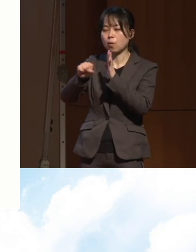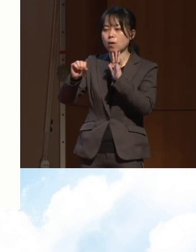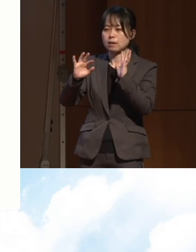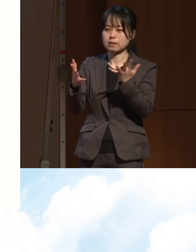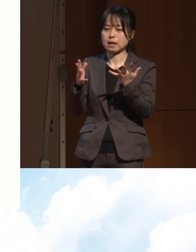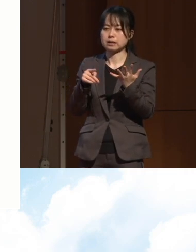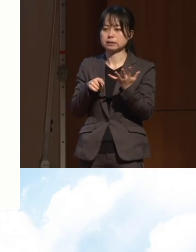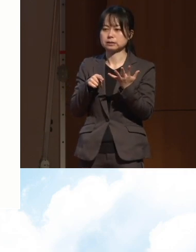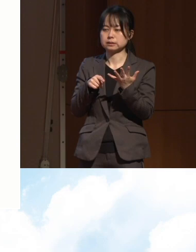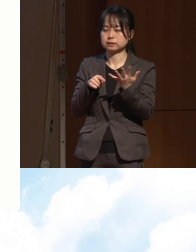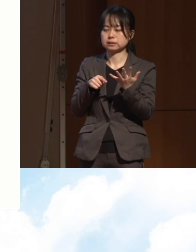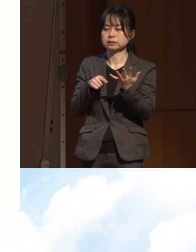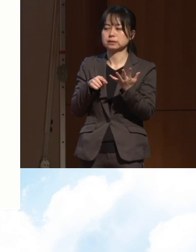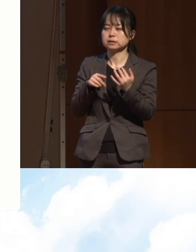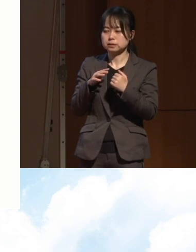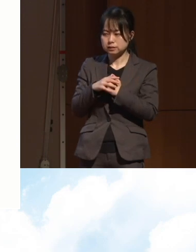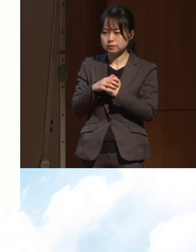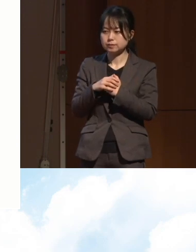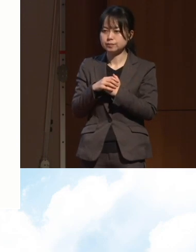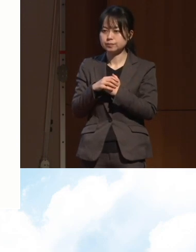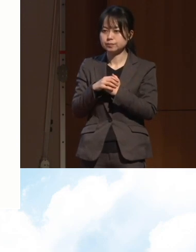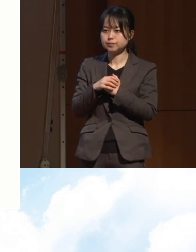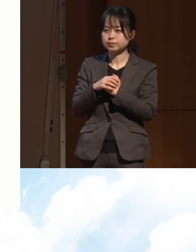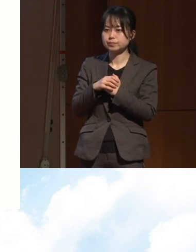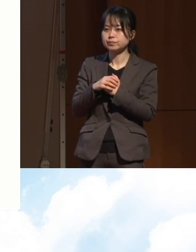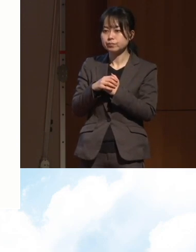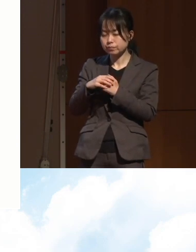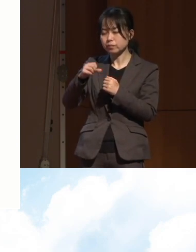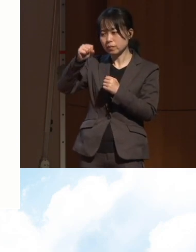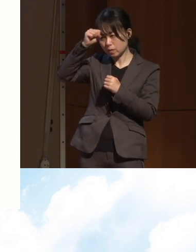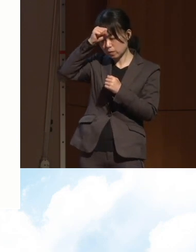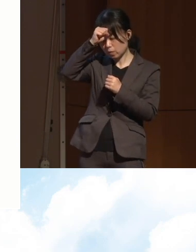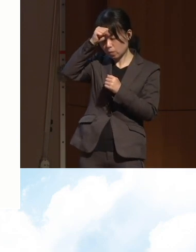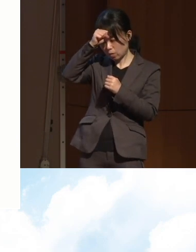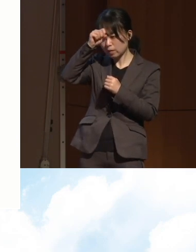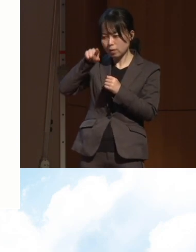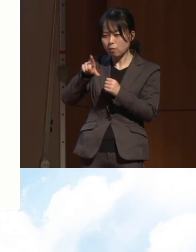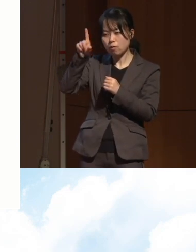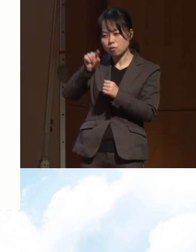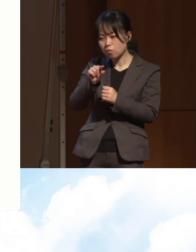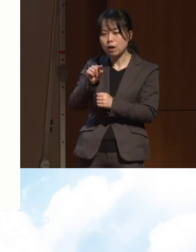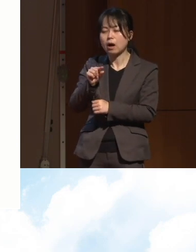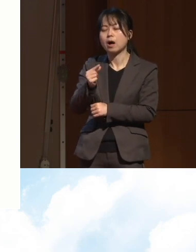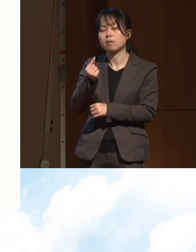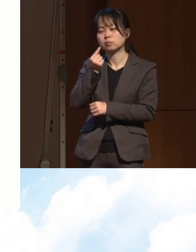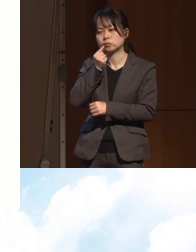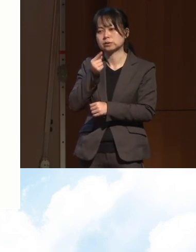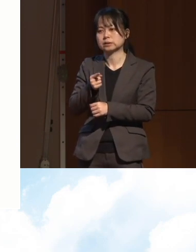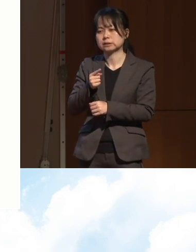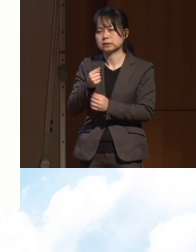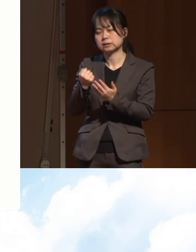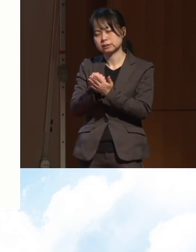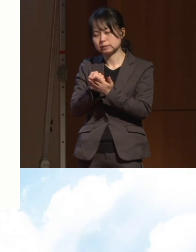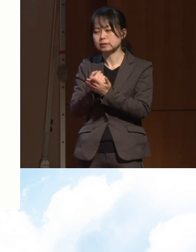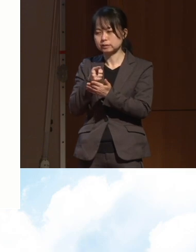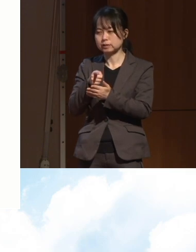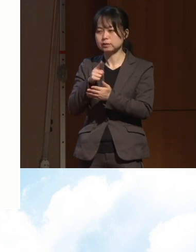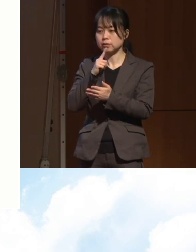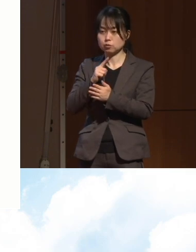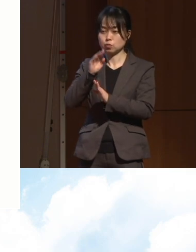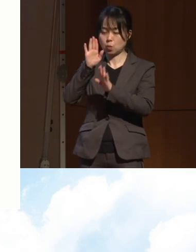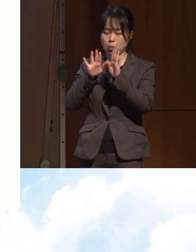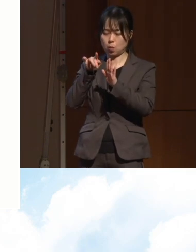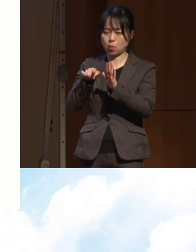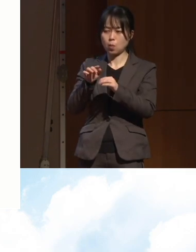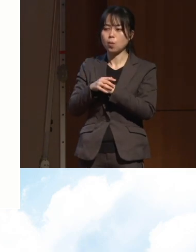to enhanced disease. So that was very puzzling. The next thing that people tried was